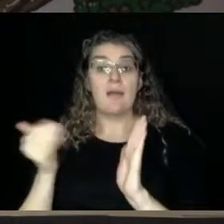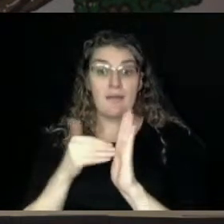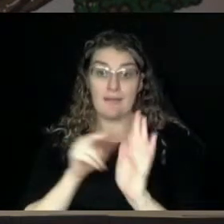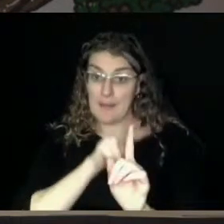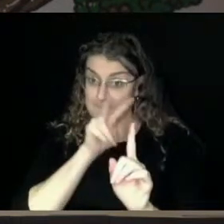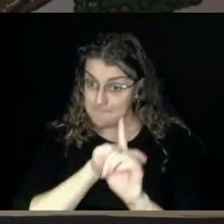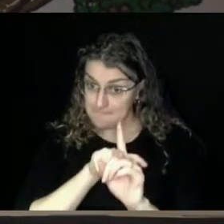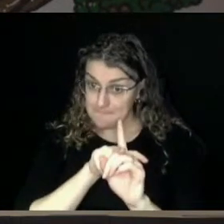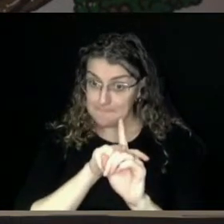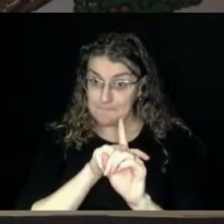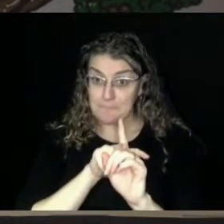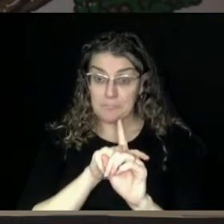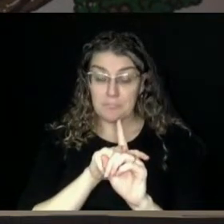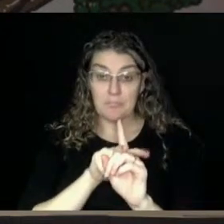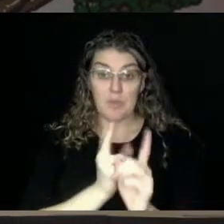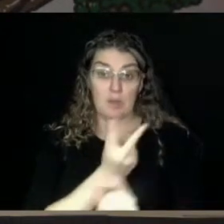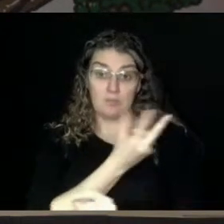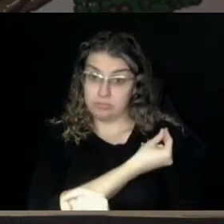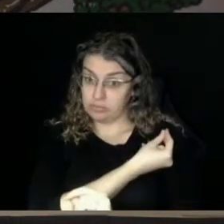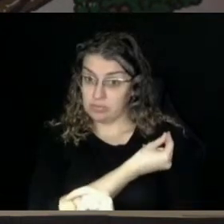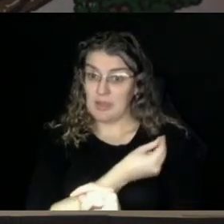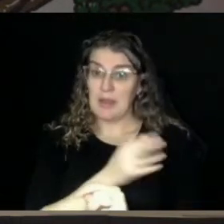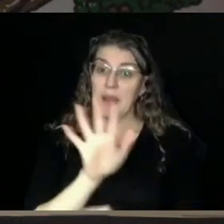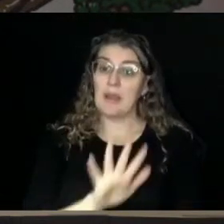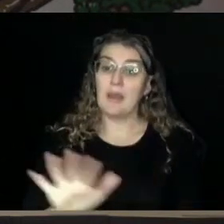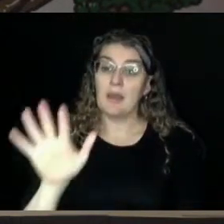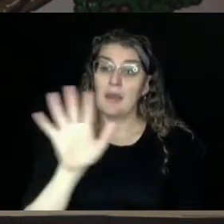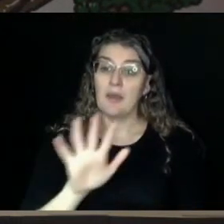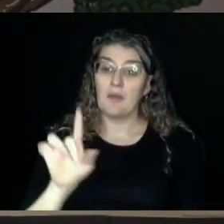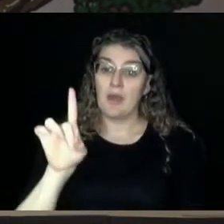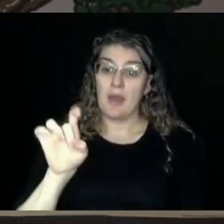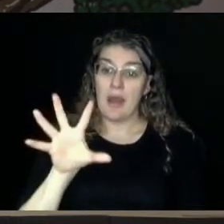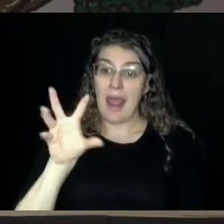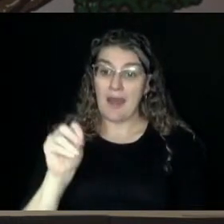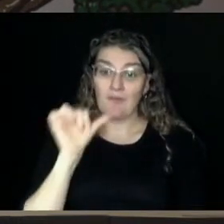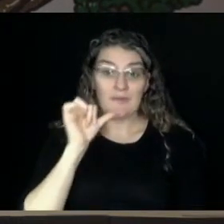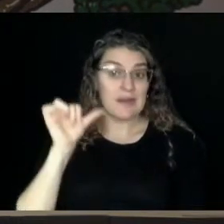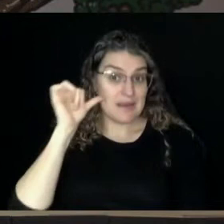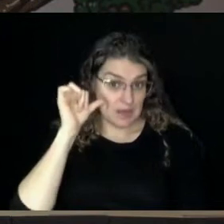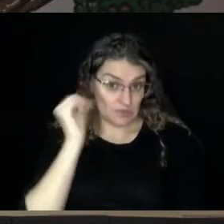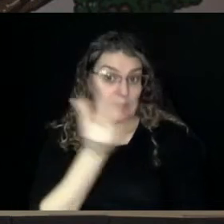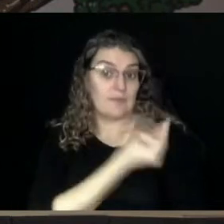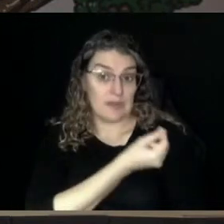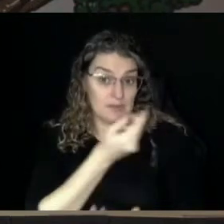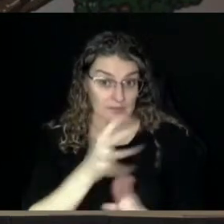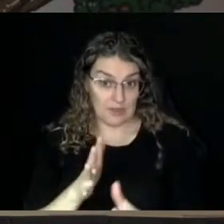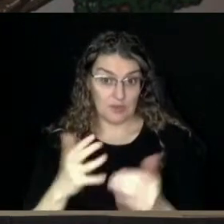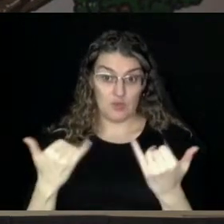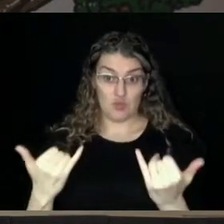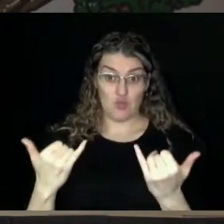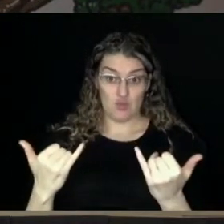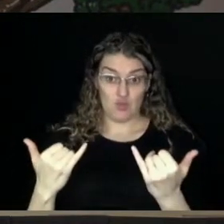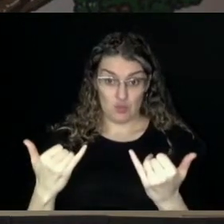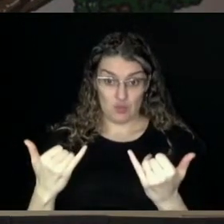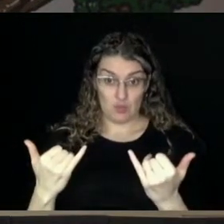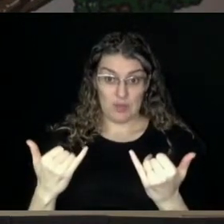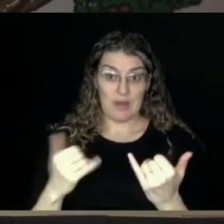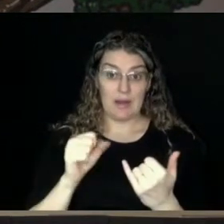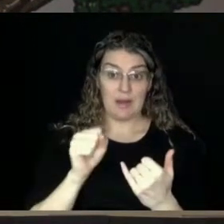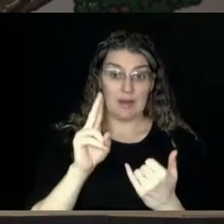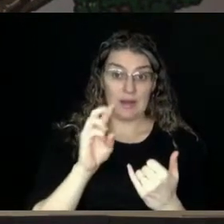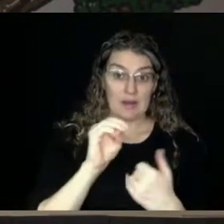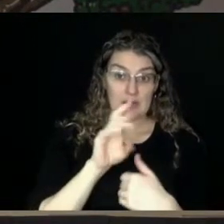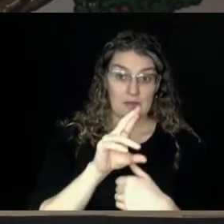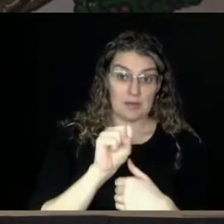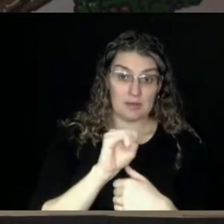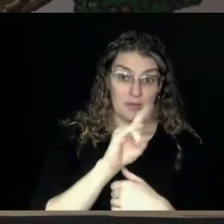weeks this week. About 150 people were vaccinated yesterday. Today, there are clinics being held in both Summerside and Montague